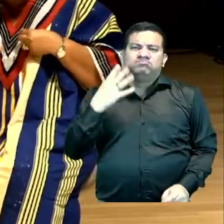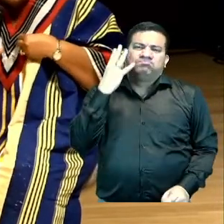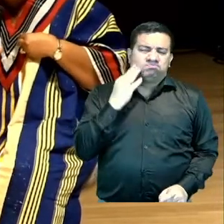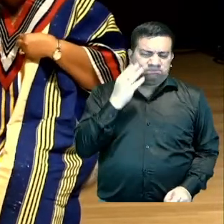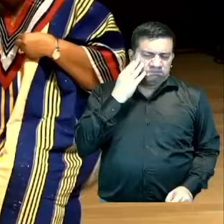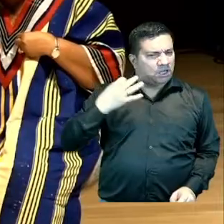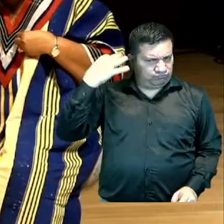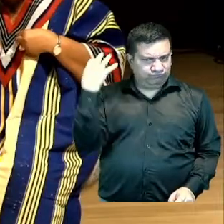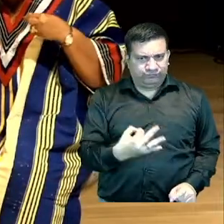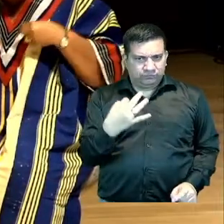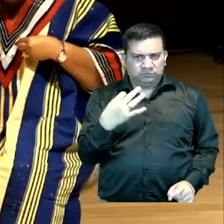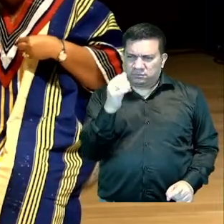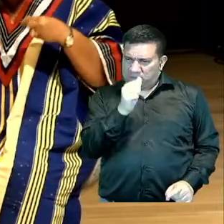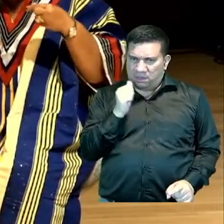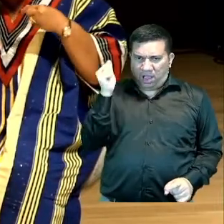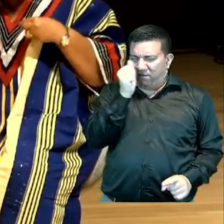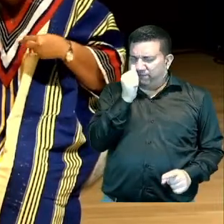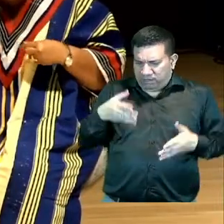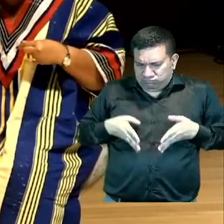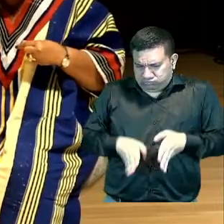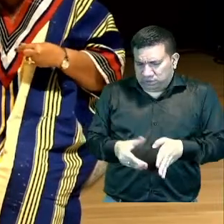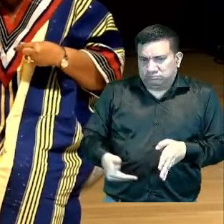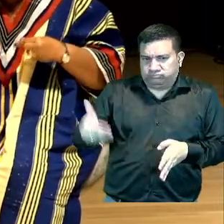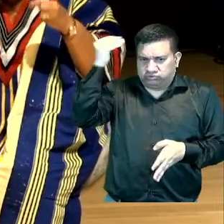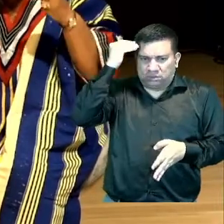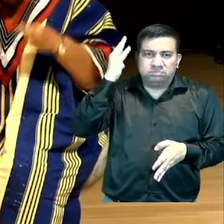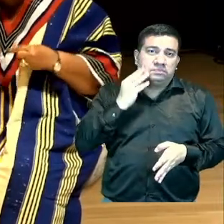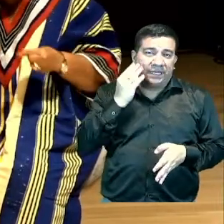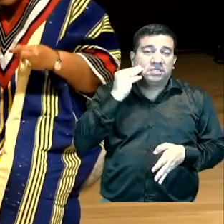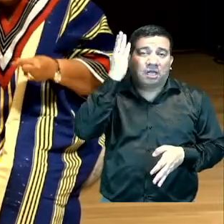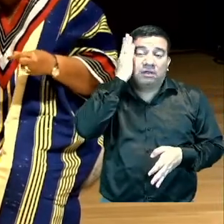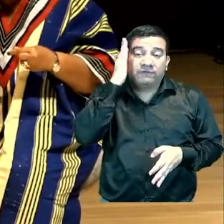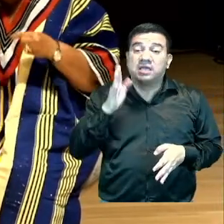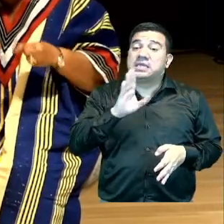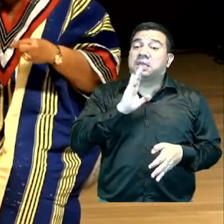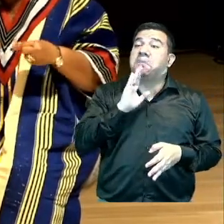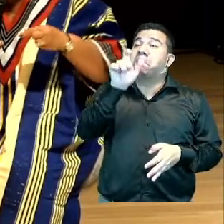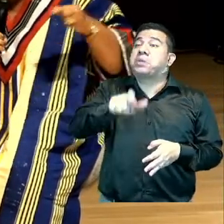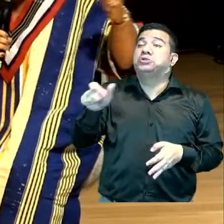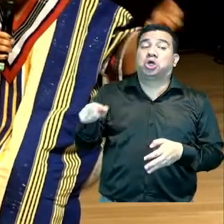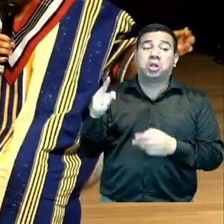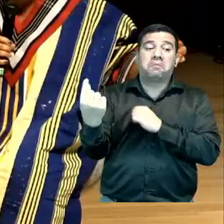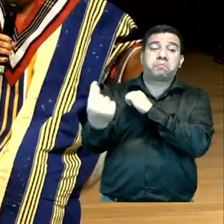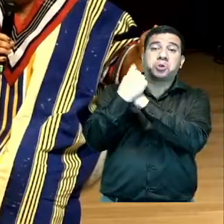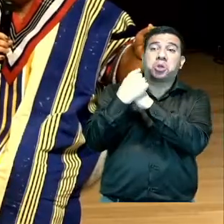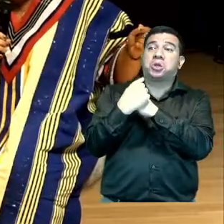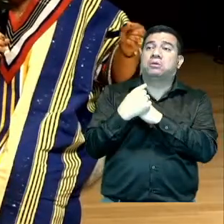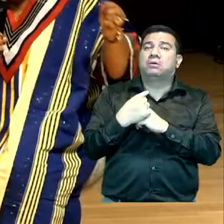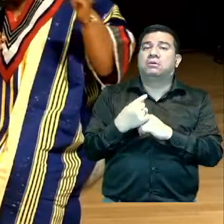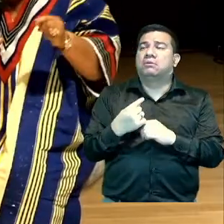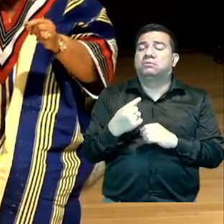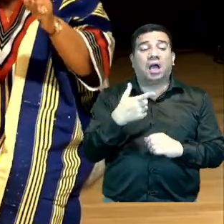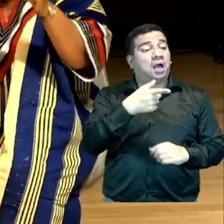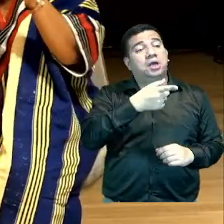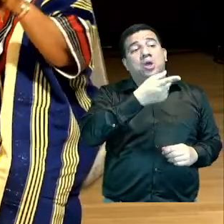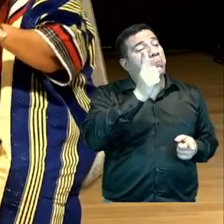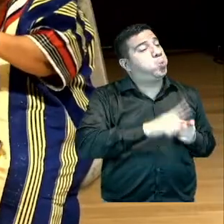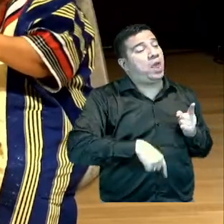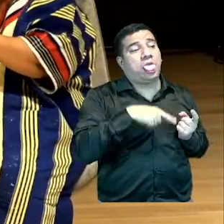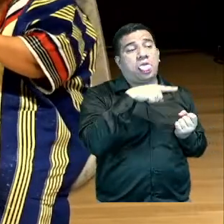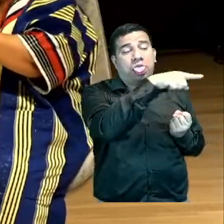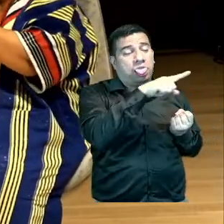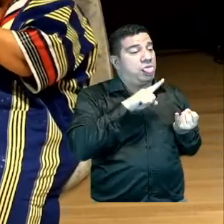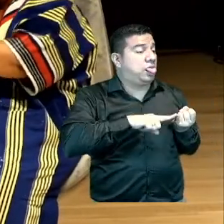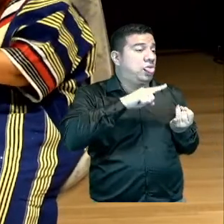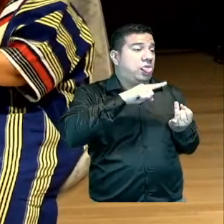tell me how I should or should not carry myself, or how my